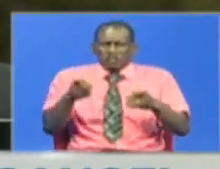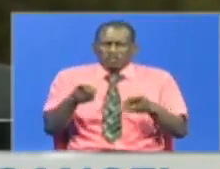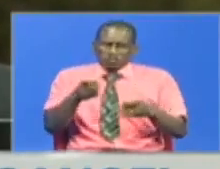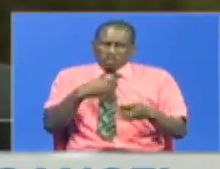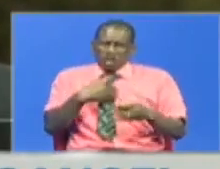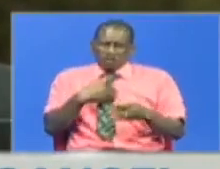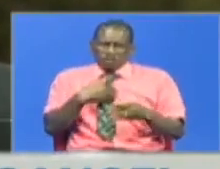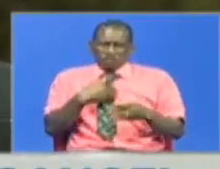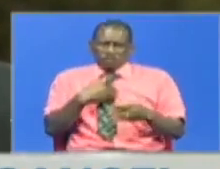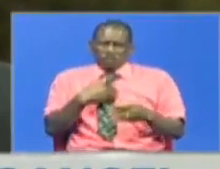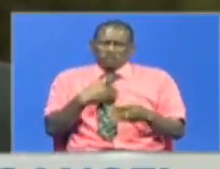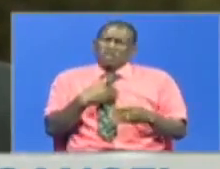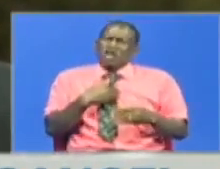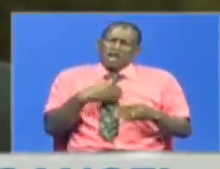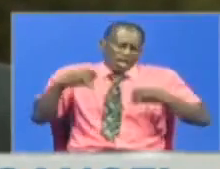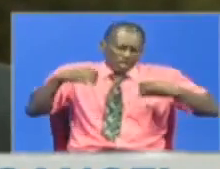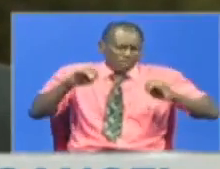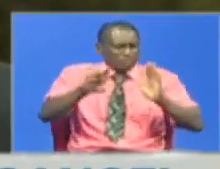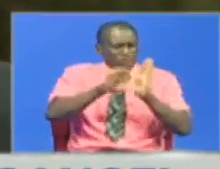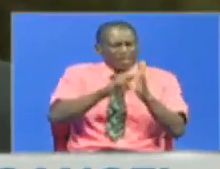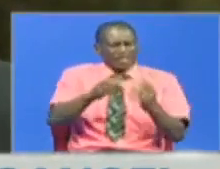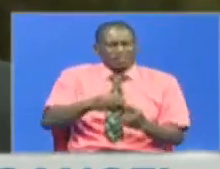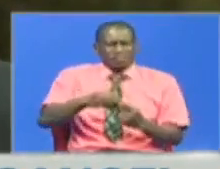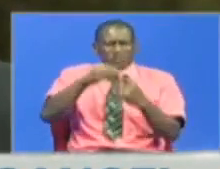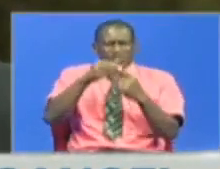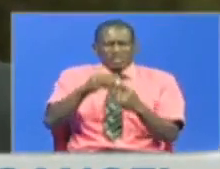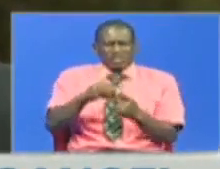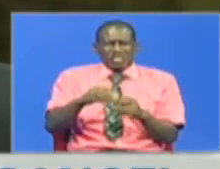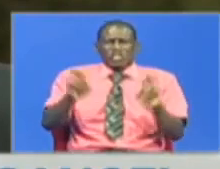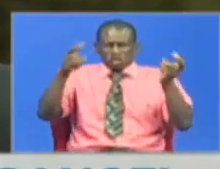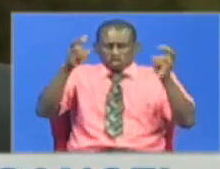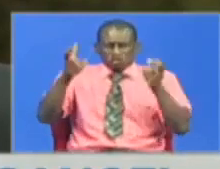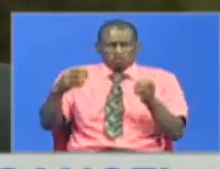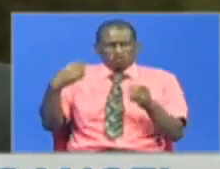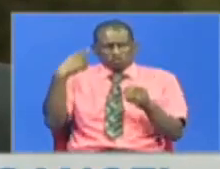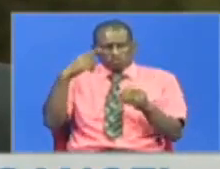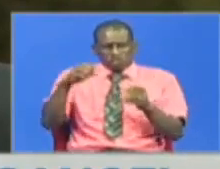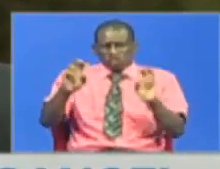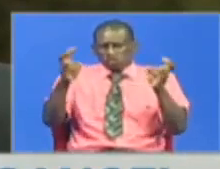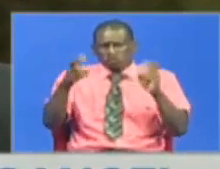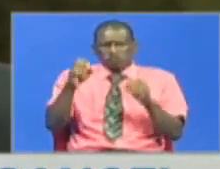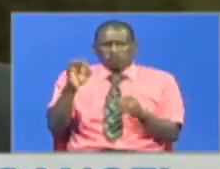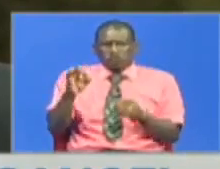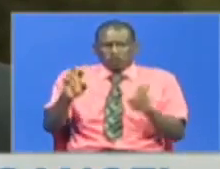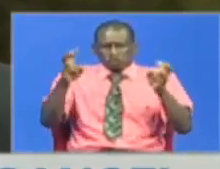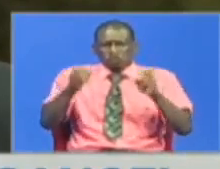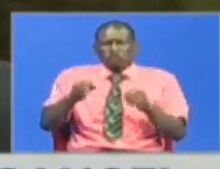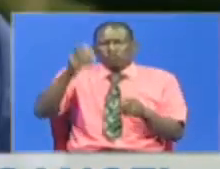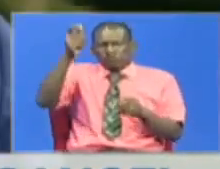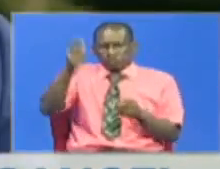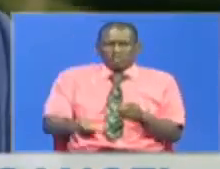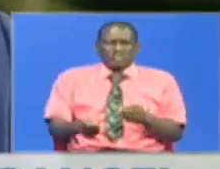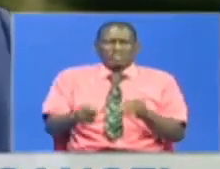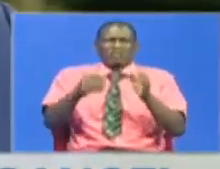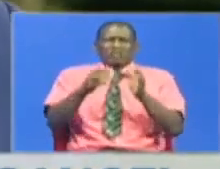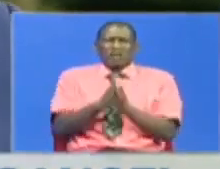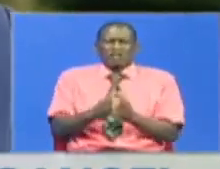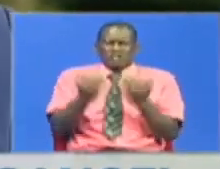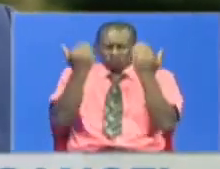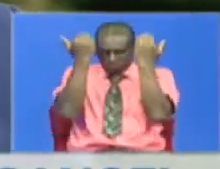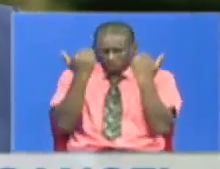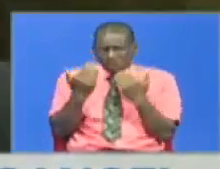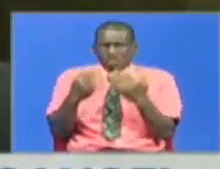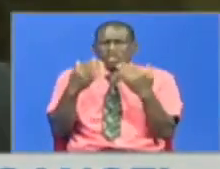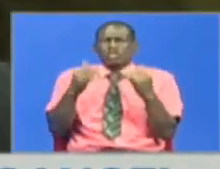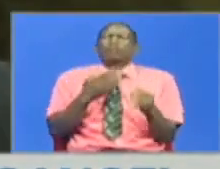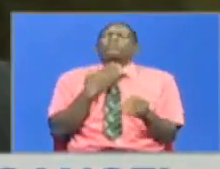has taken the rule of law, and in particular matters to deal with justice and the judiciary. We therefore